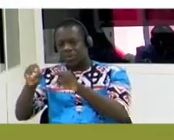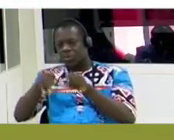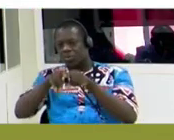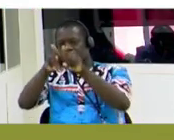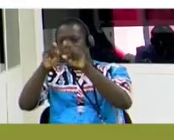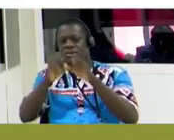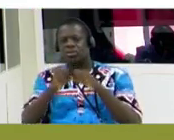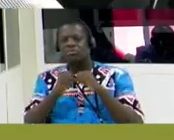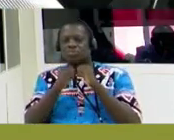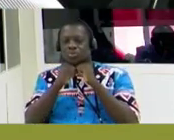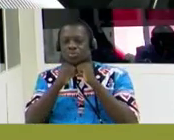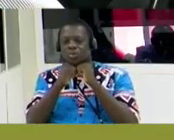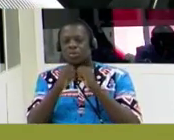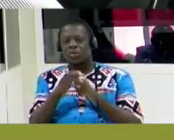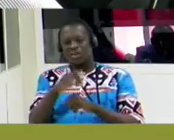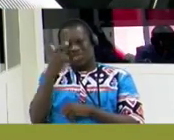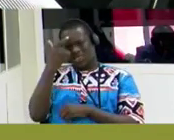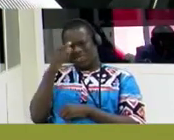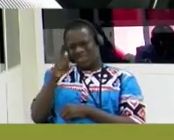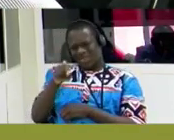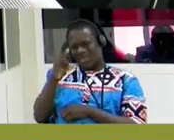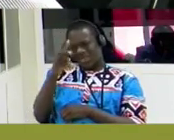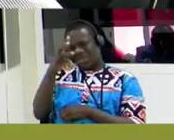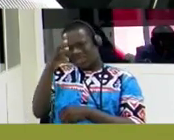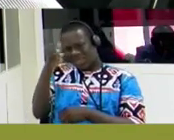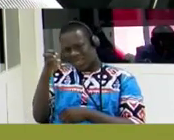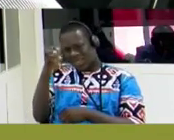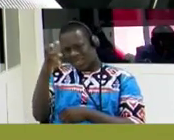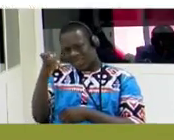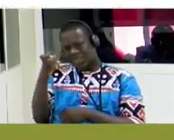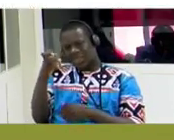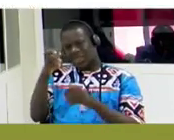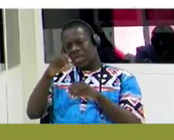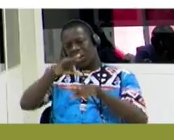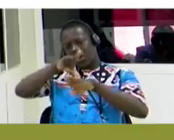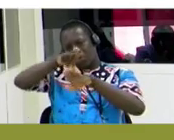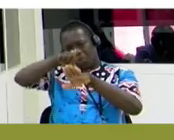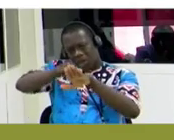can last maybe for 30 minutes or so, or less than that.